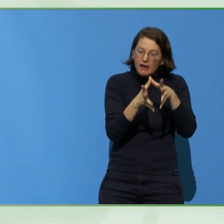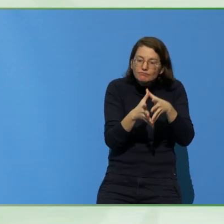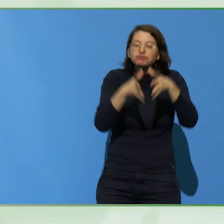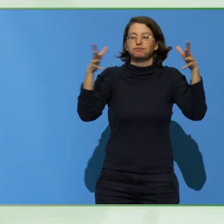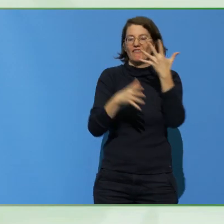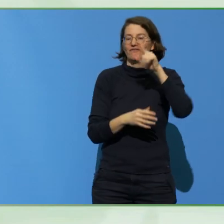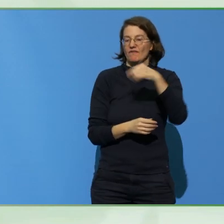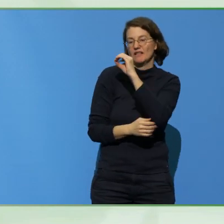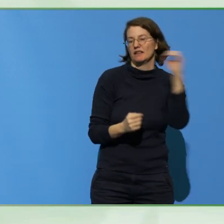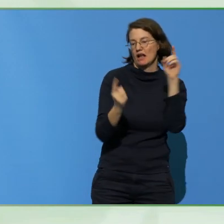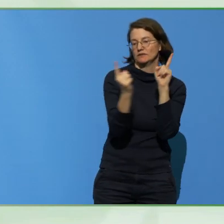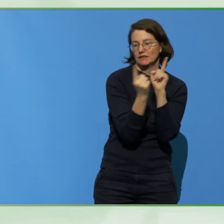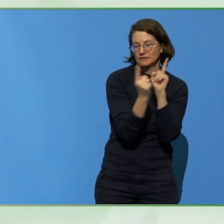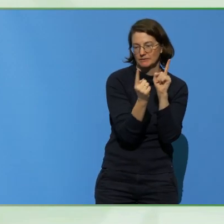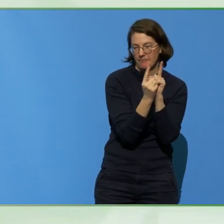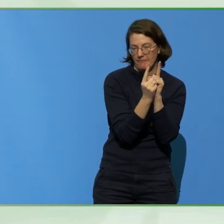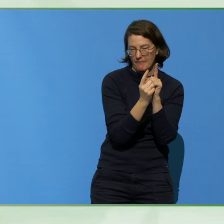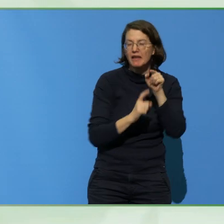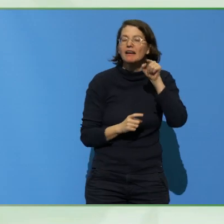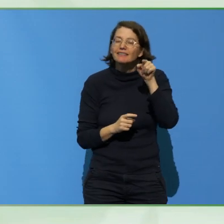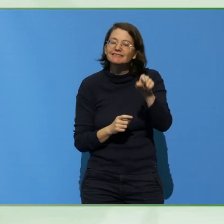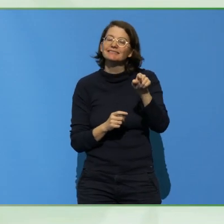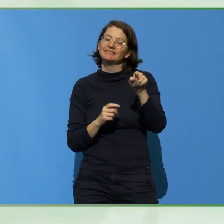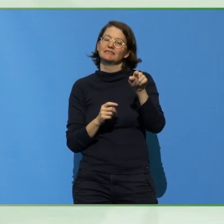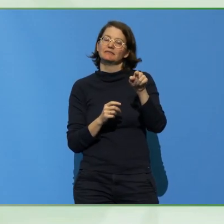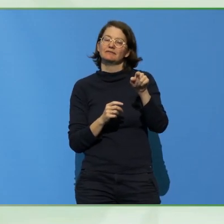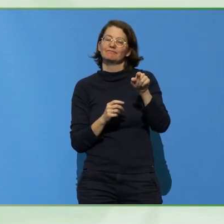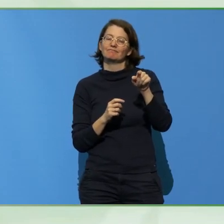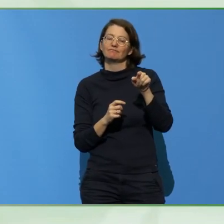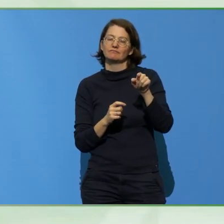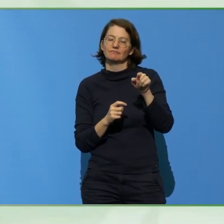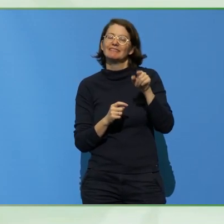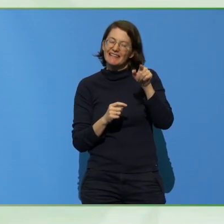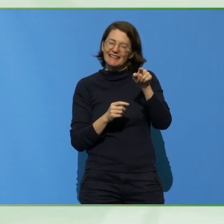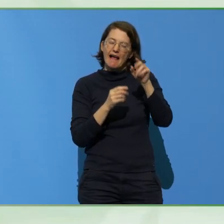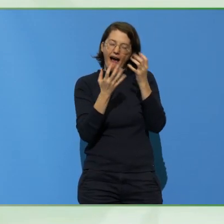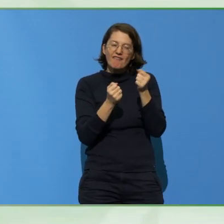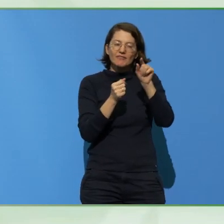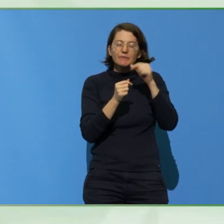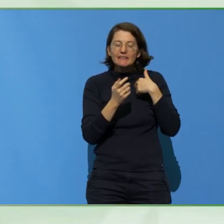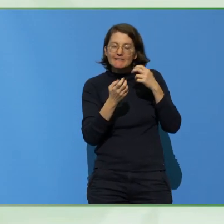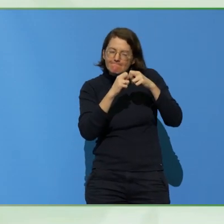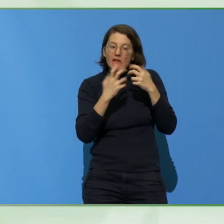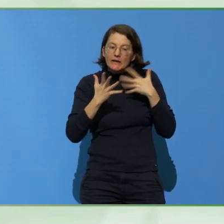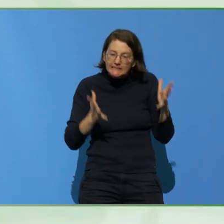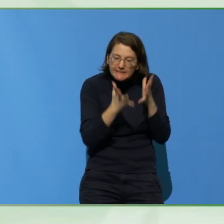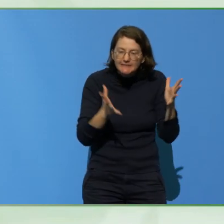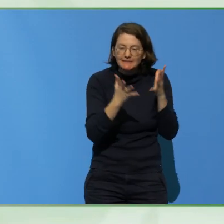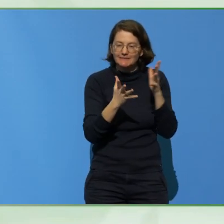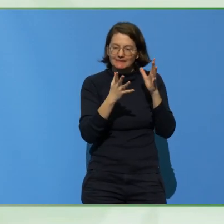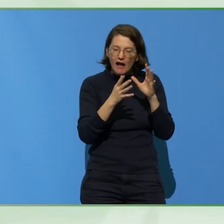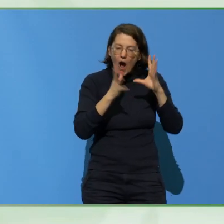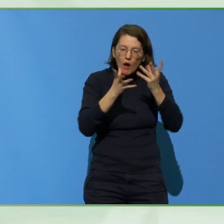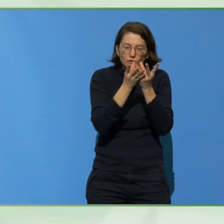and foundations, philanthropic organizations to fund this sector, because we see the value. We are already seeing financial returns, not